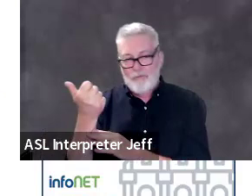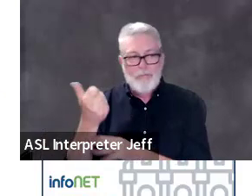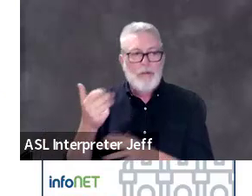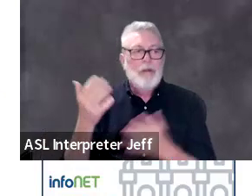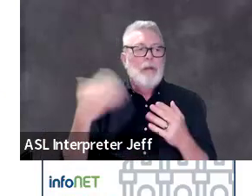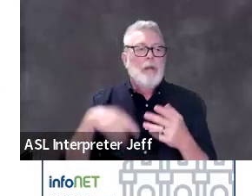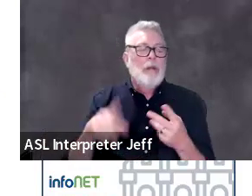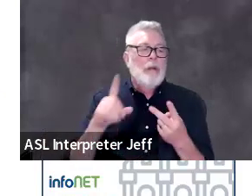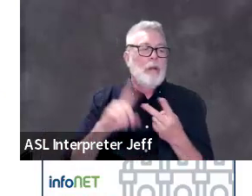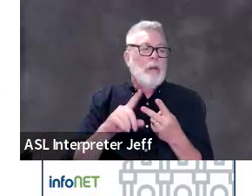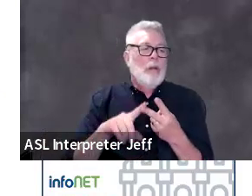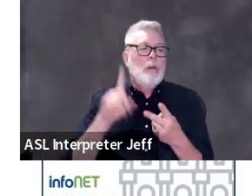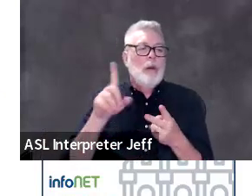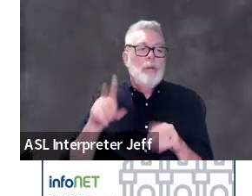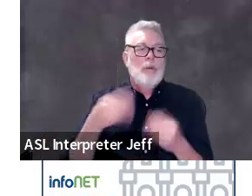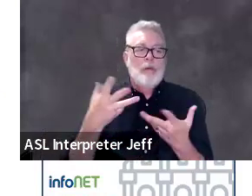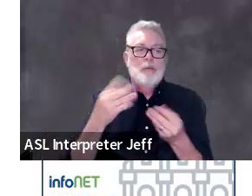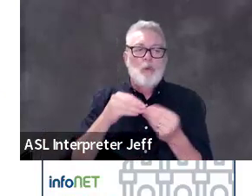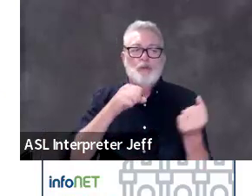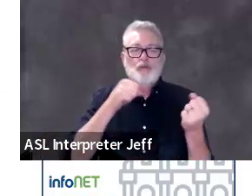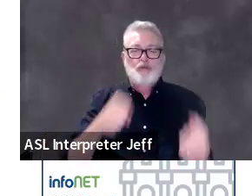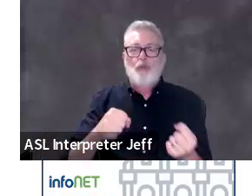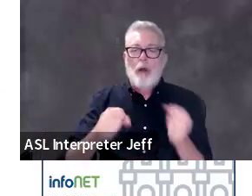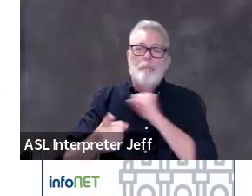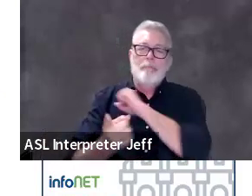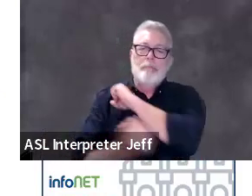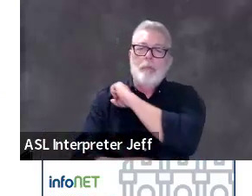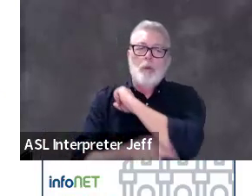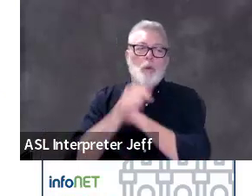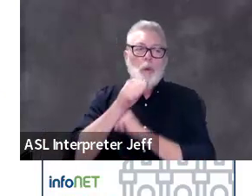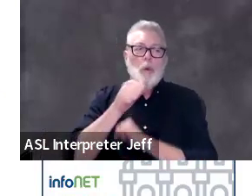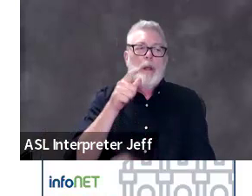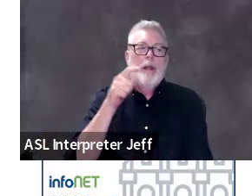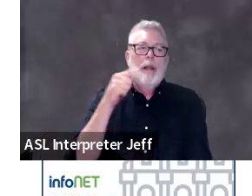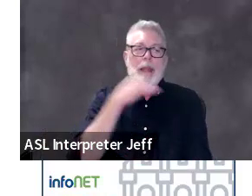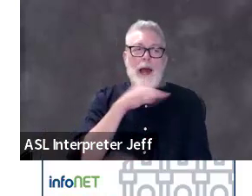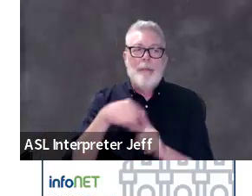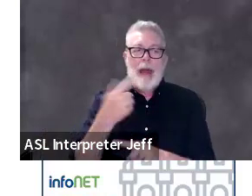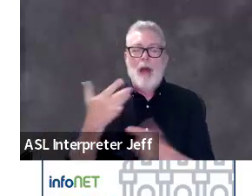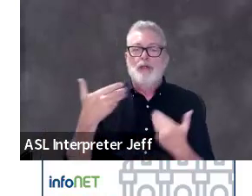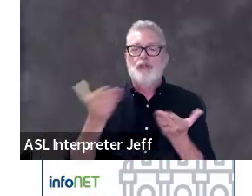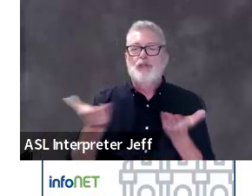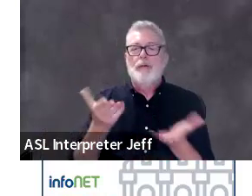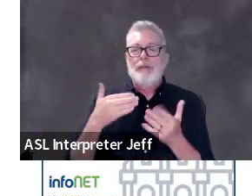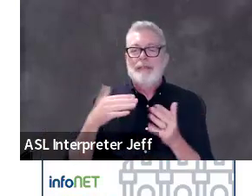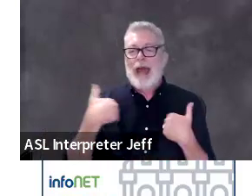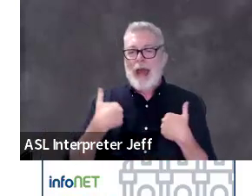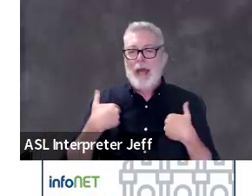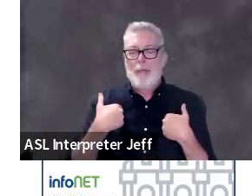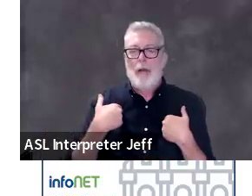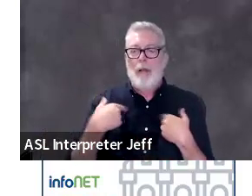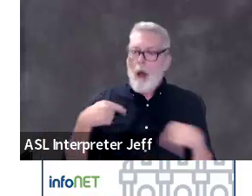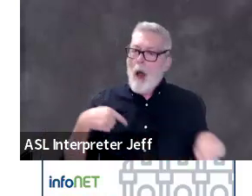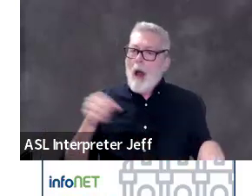one that provides stronger penalties for people that are lying about having a service animal.